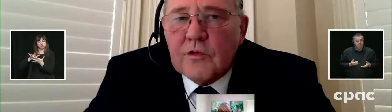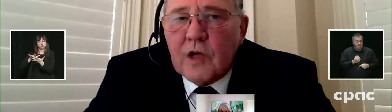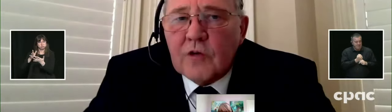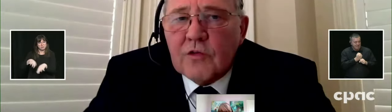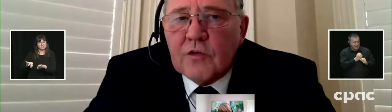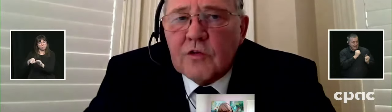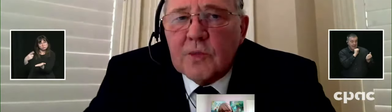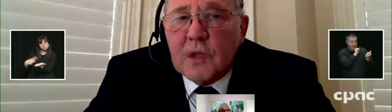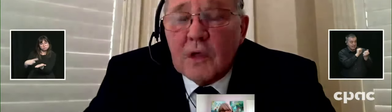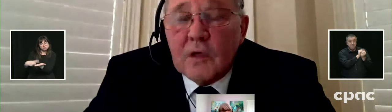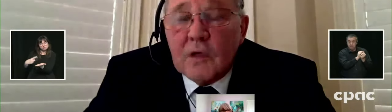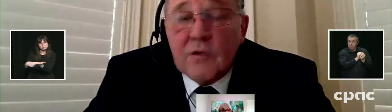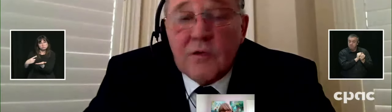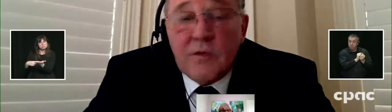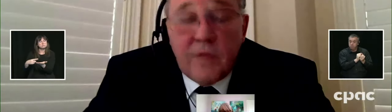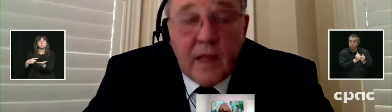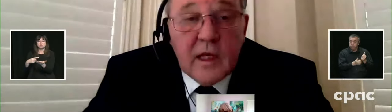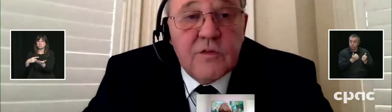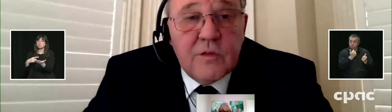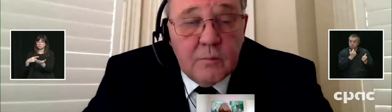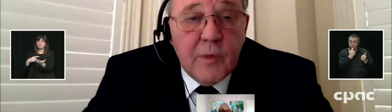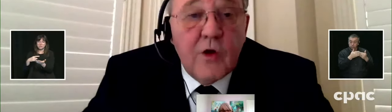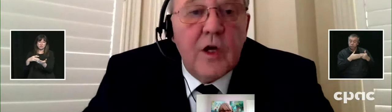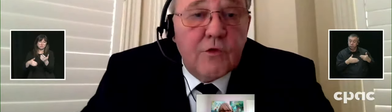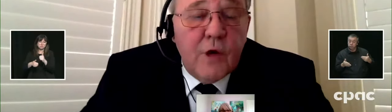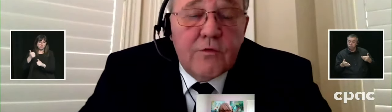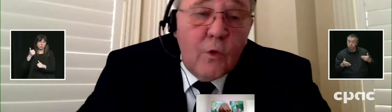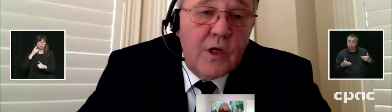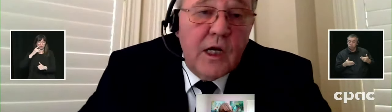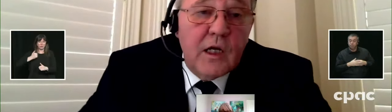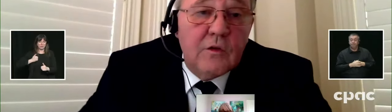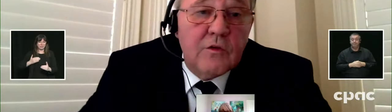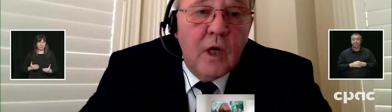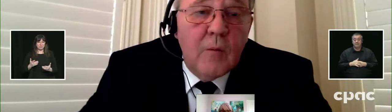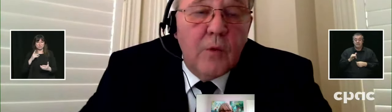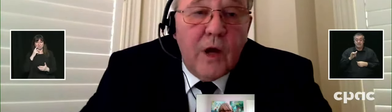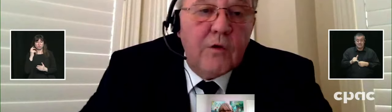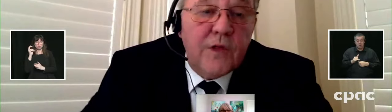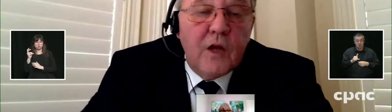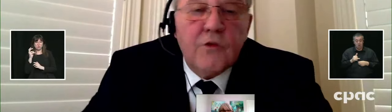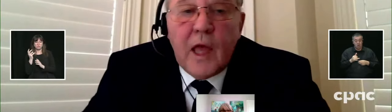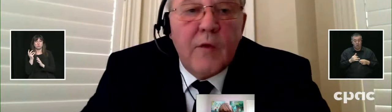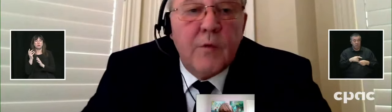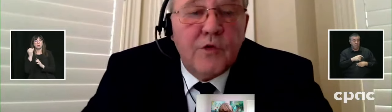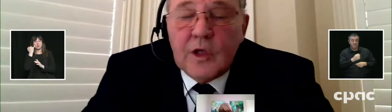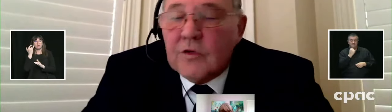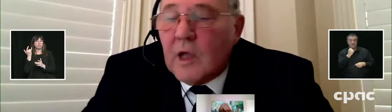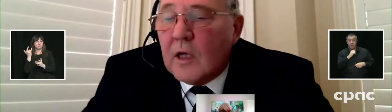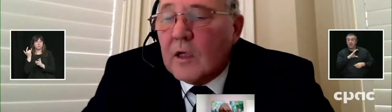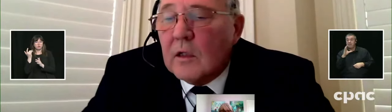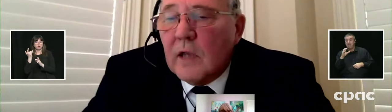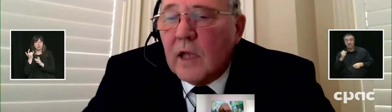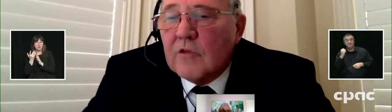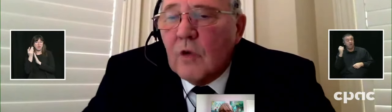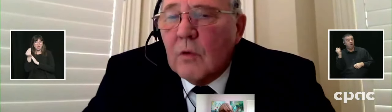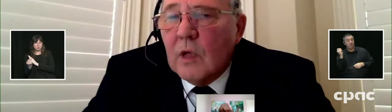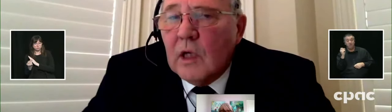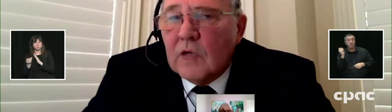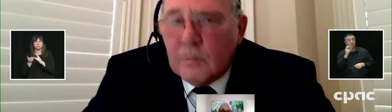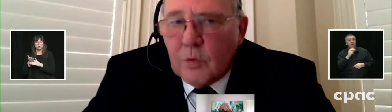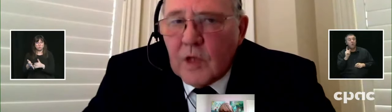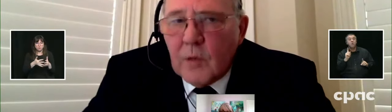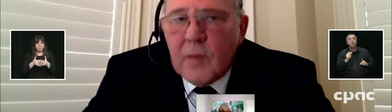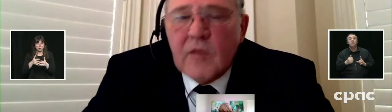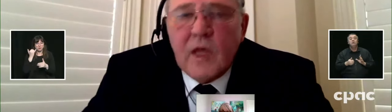important discussions, because that is the most common area of travel for Canadians, both out of the country and returning to Canada. And so it's important